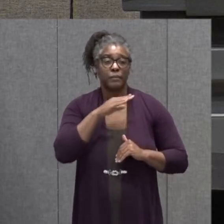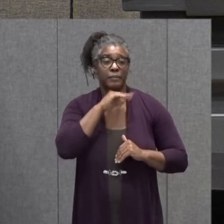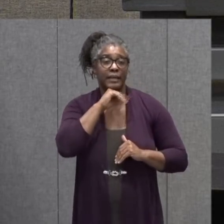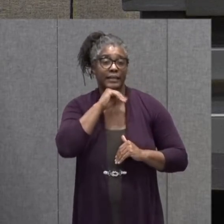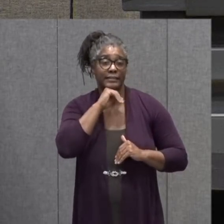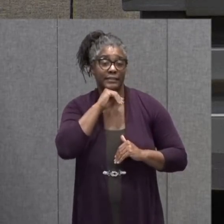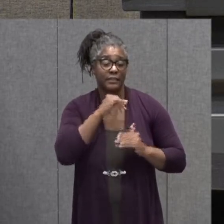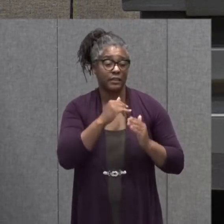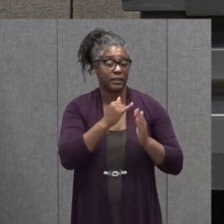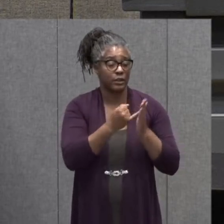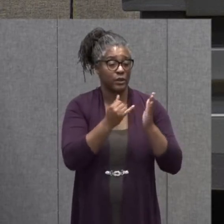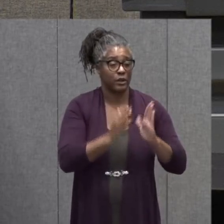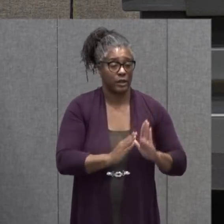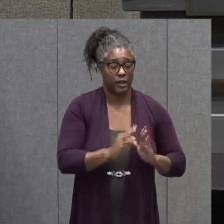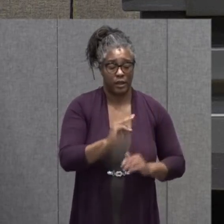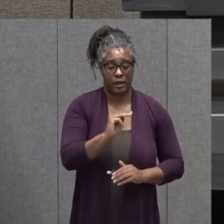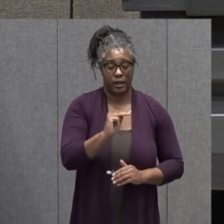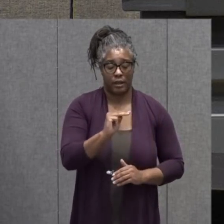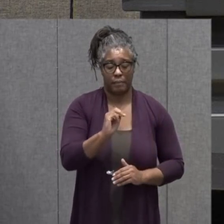by Mai